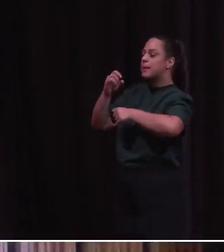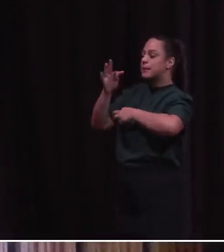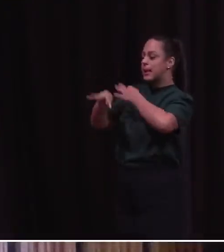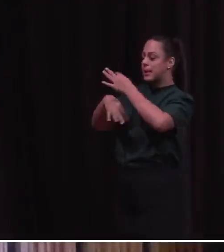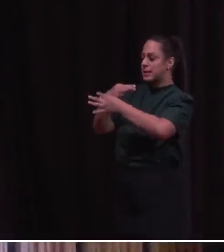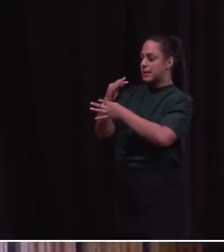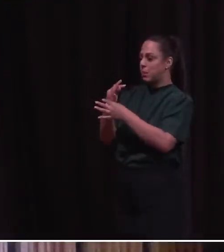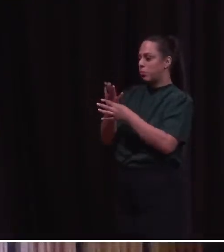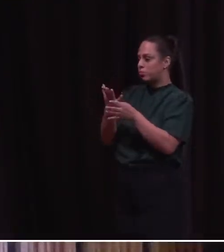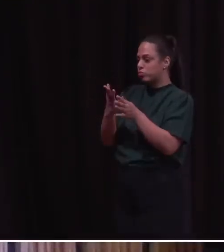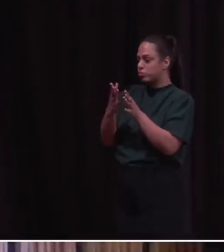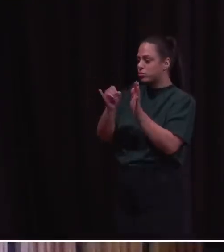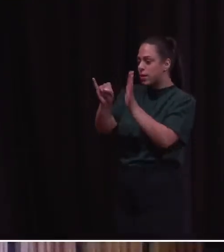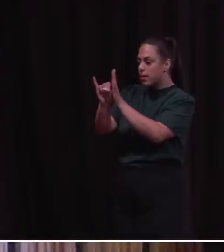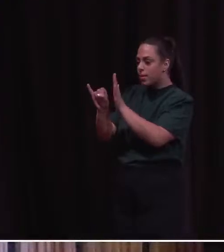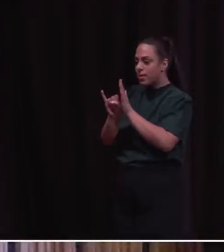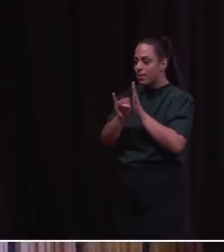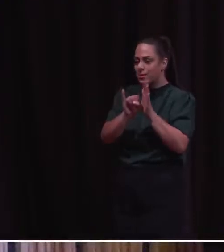under scrutiny.